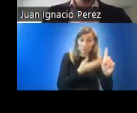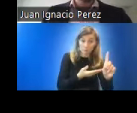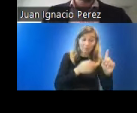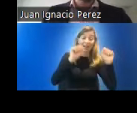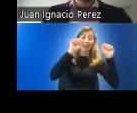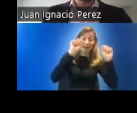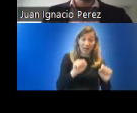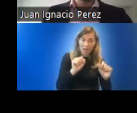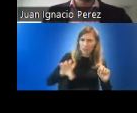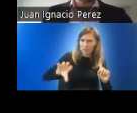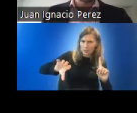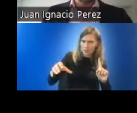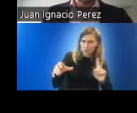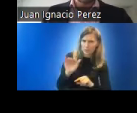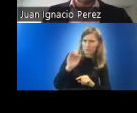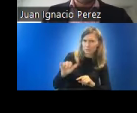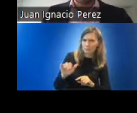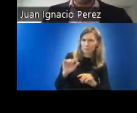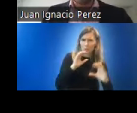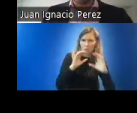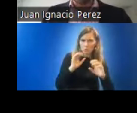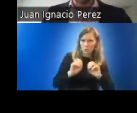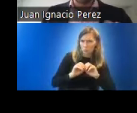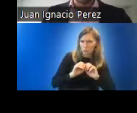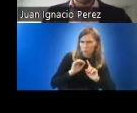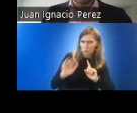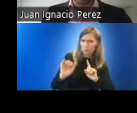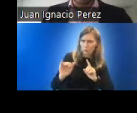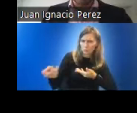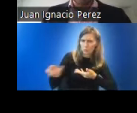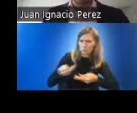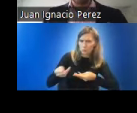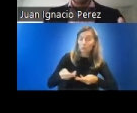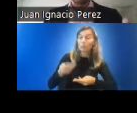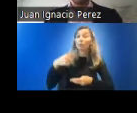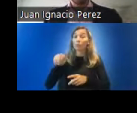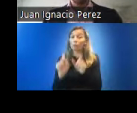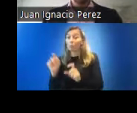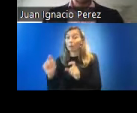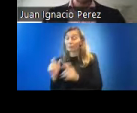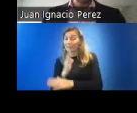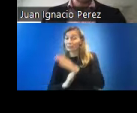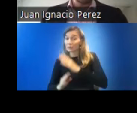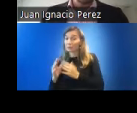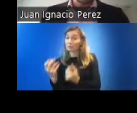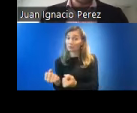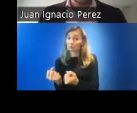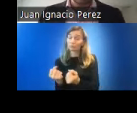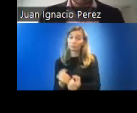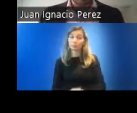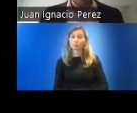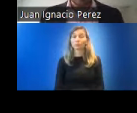to express concerns and request the protection of the rights of persons with disabilities. And we have a